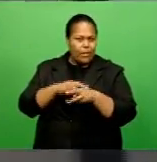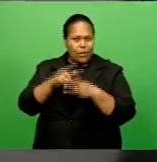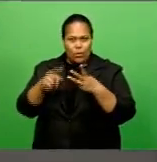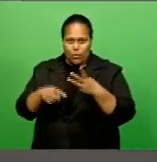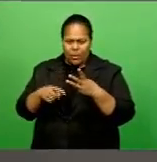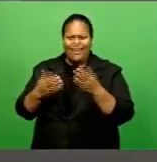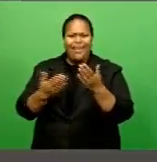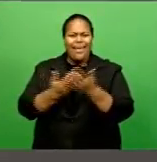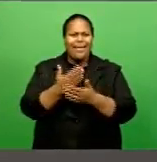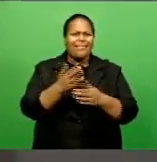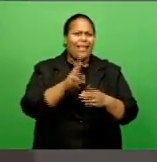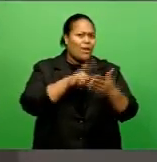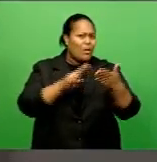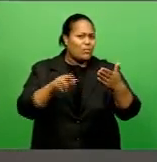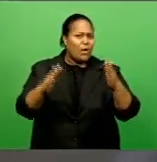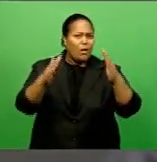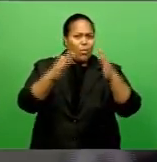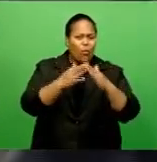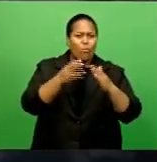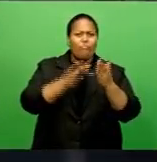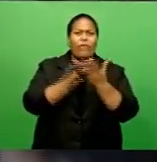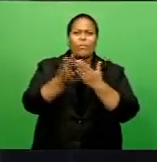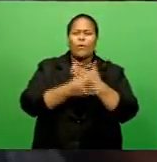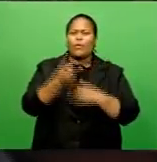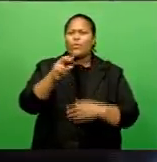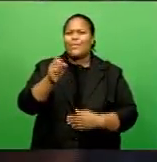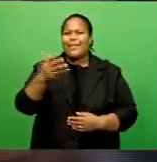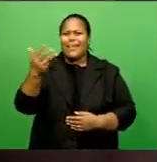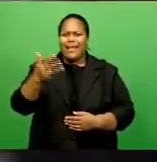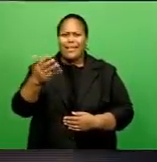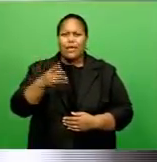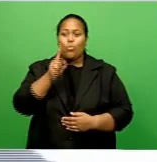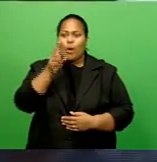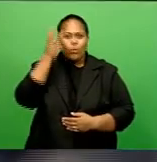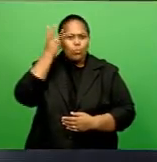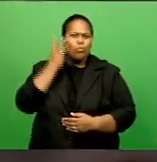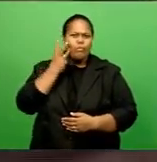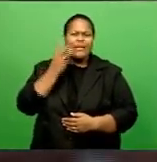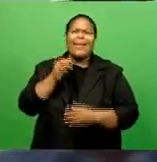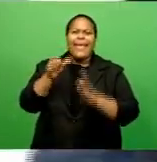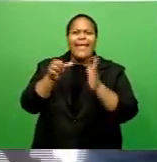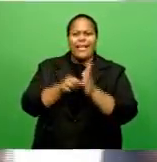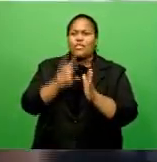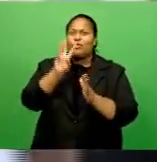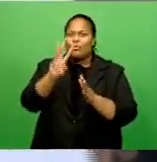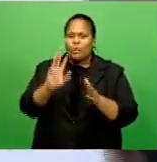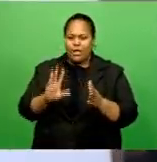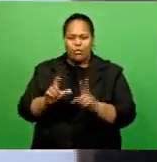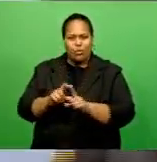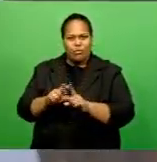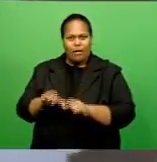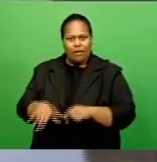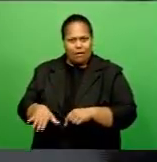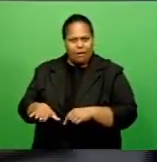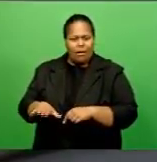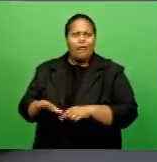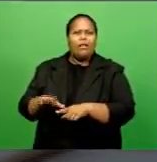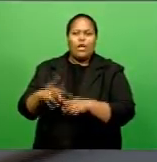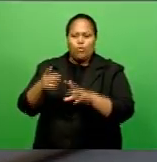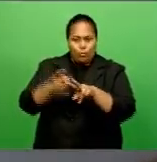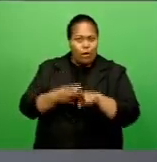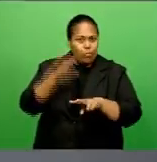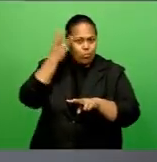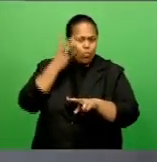Nosori home in February 2019 where a woman and her 3-year-old child were staying. he raped the woman and robbed the house.